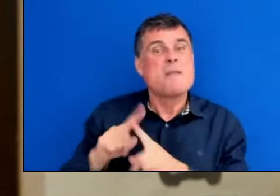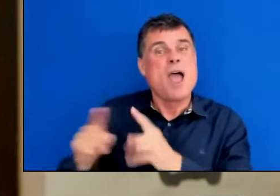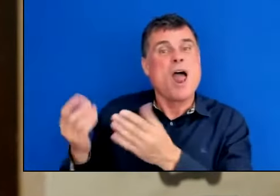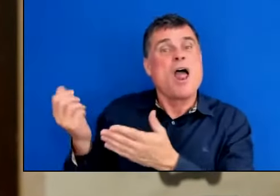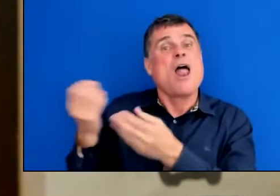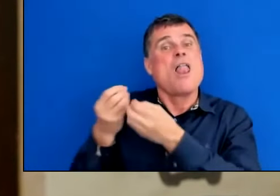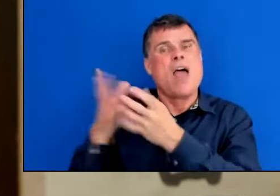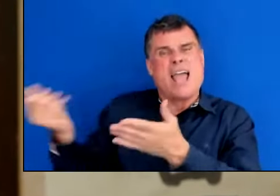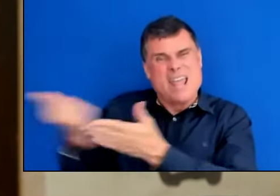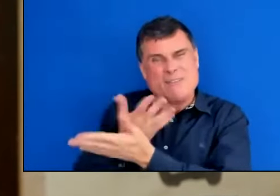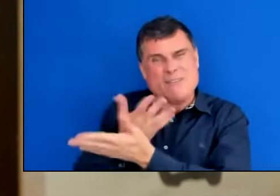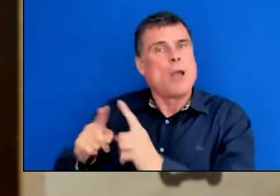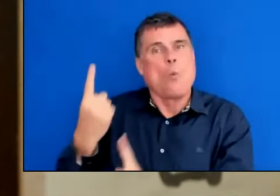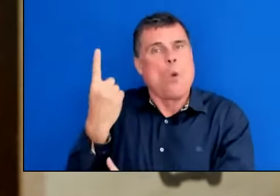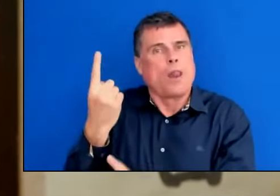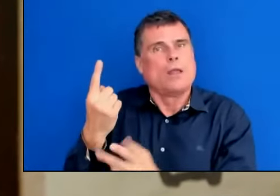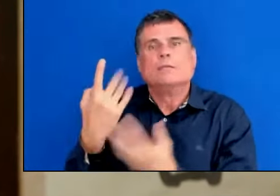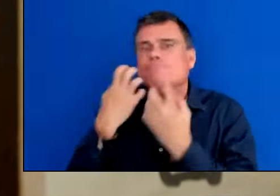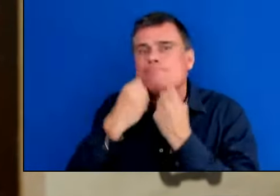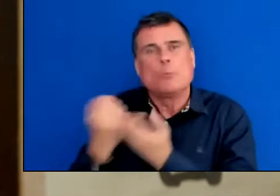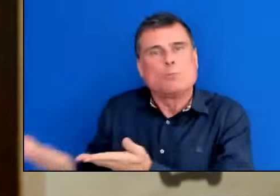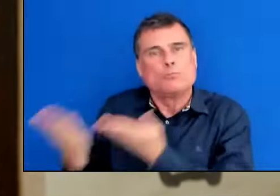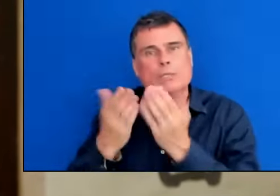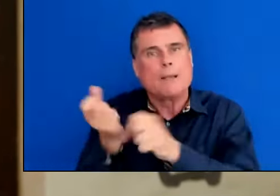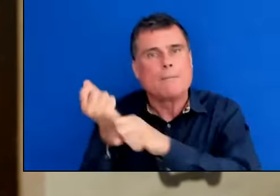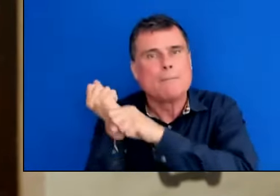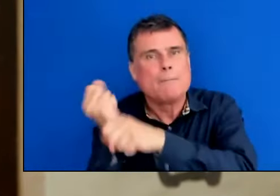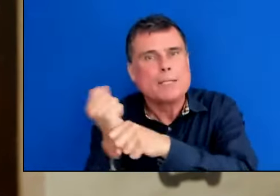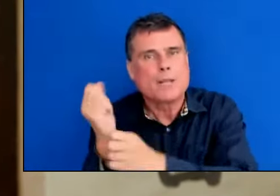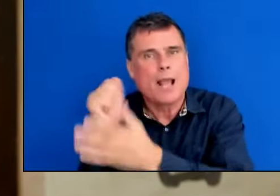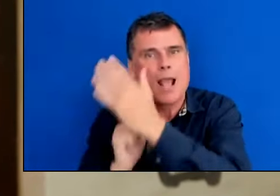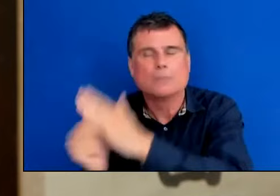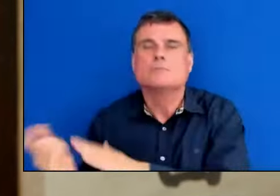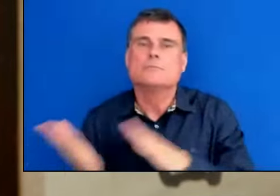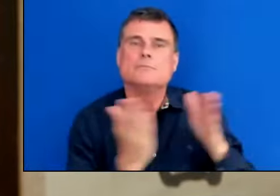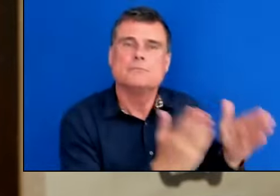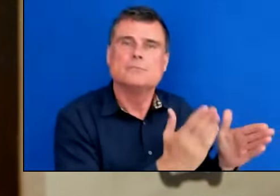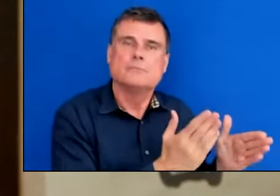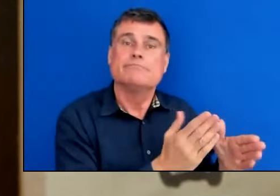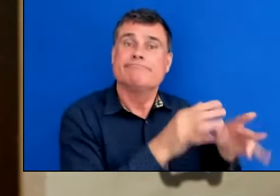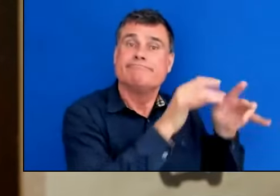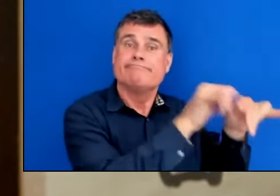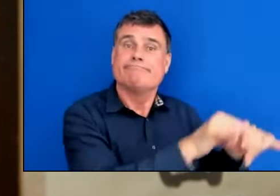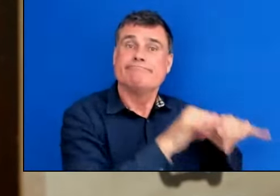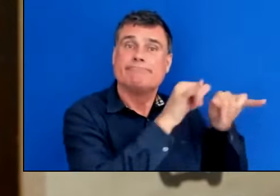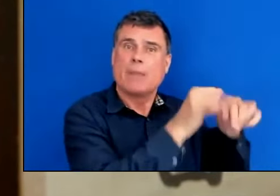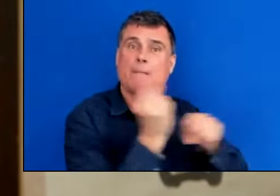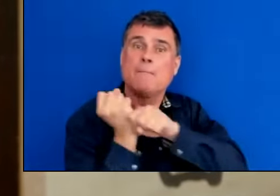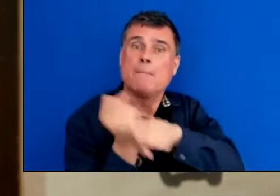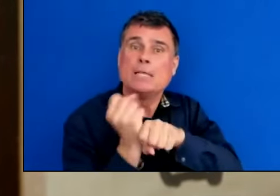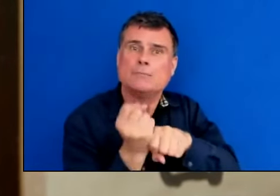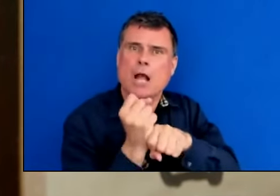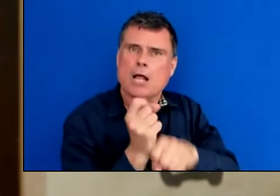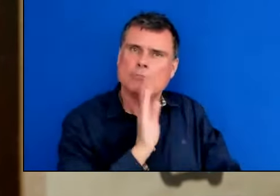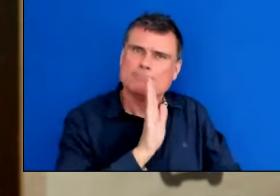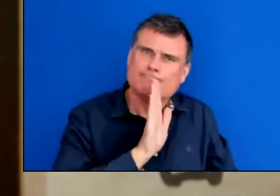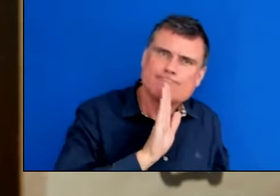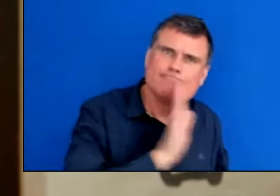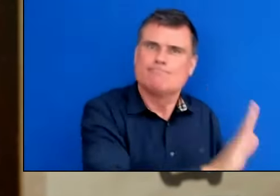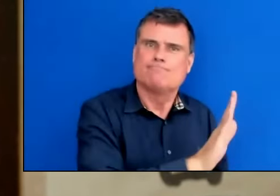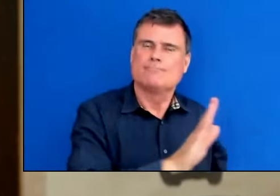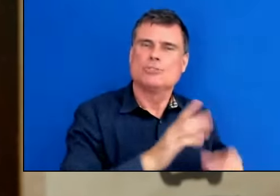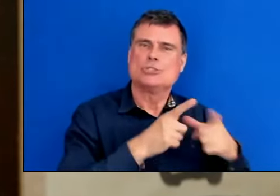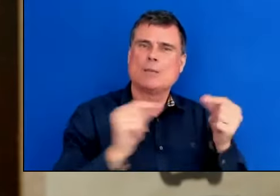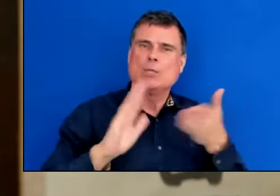important behind, but they kept the baseball glove, and baseball became a part of internment, and baseball still is part and parcel of